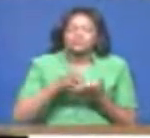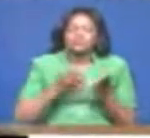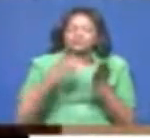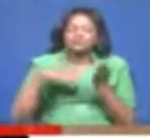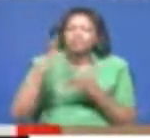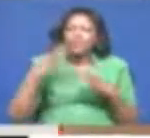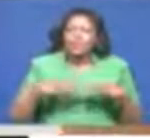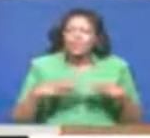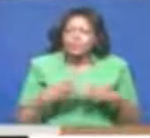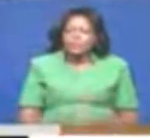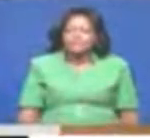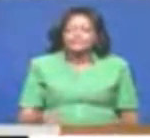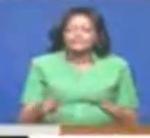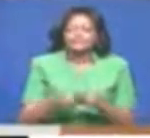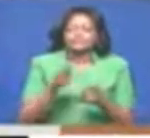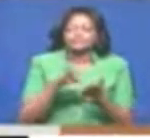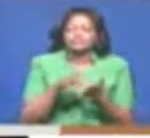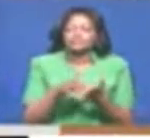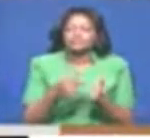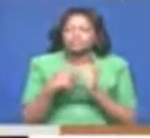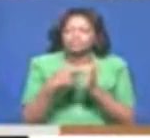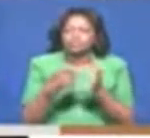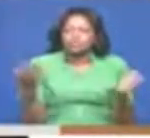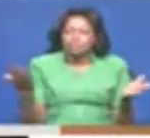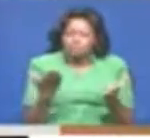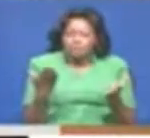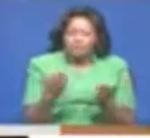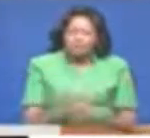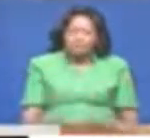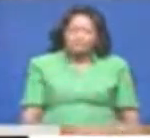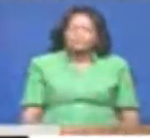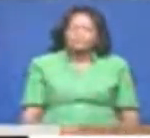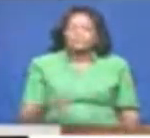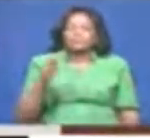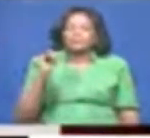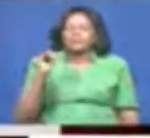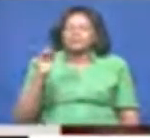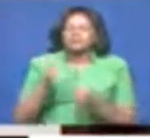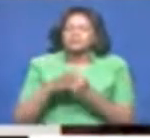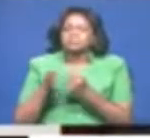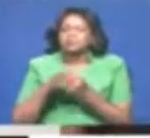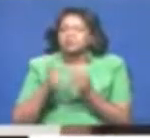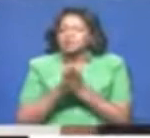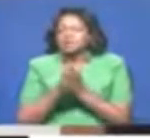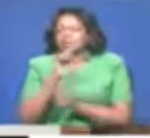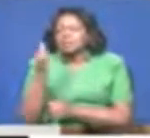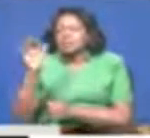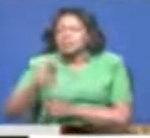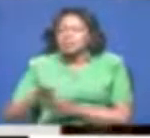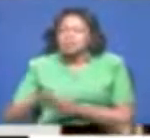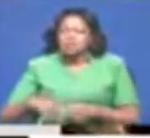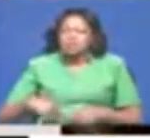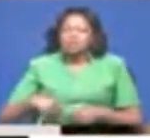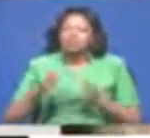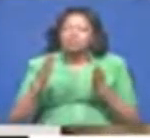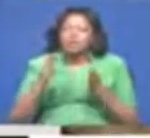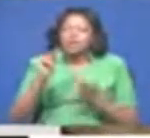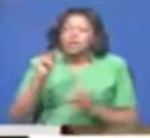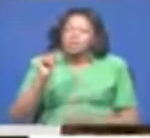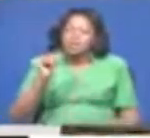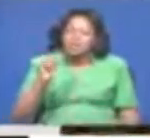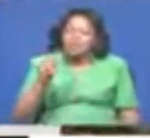A similar situation was replicated at Mailitisa and Katatoek towns along Namanga Road. Being a major livestock